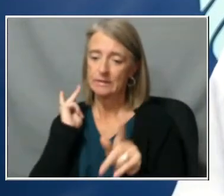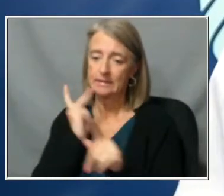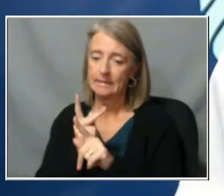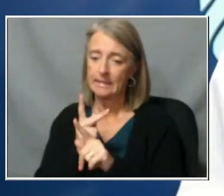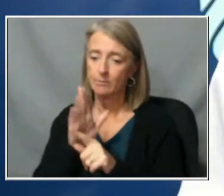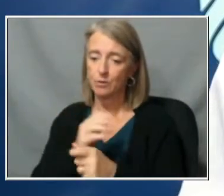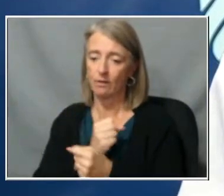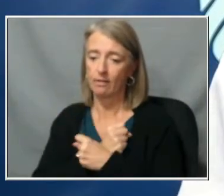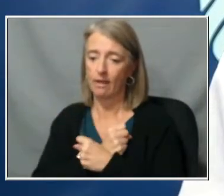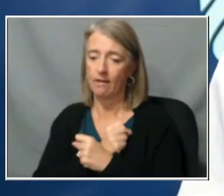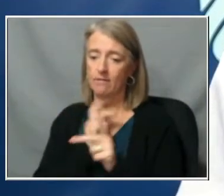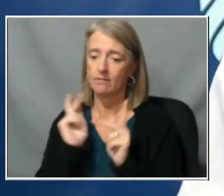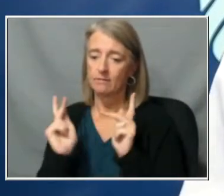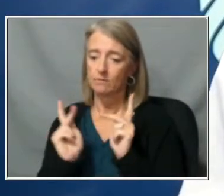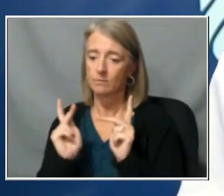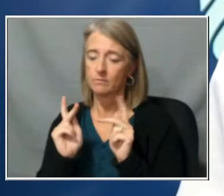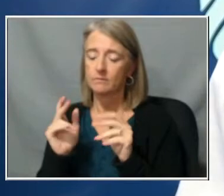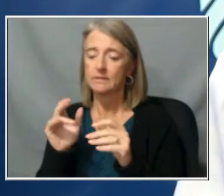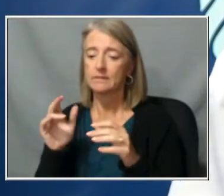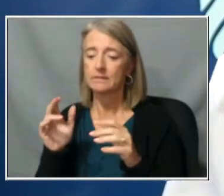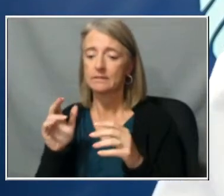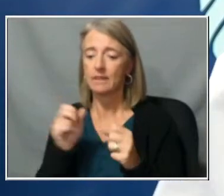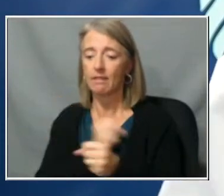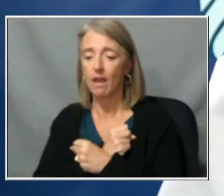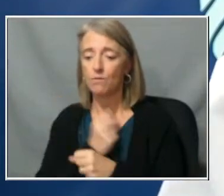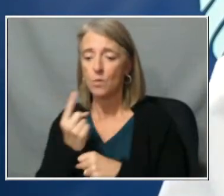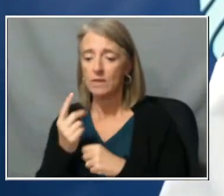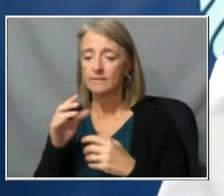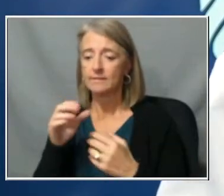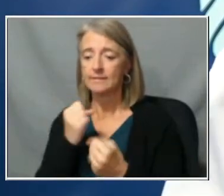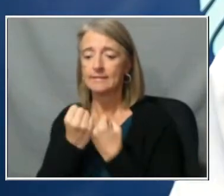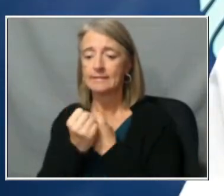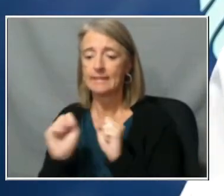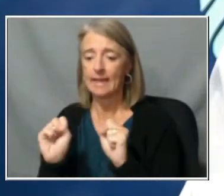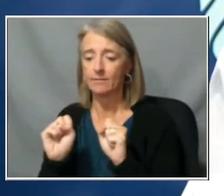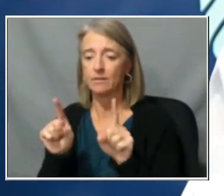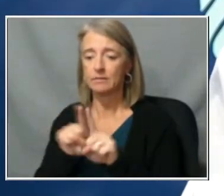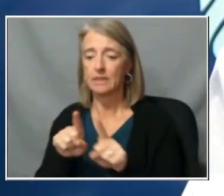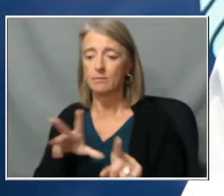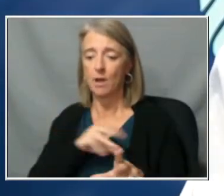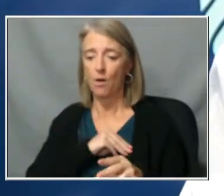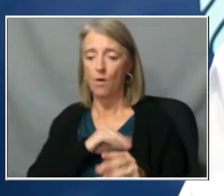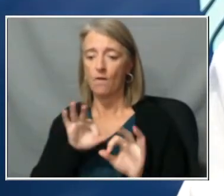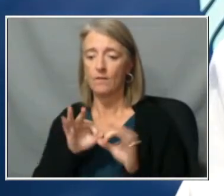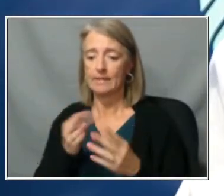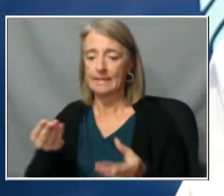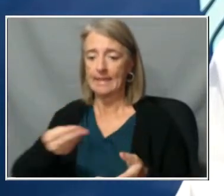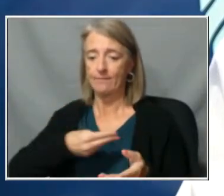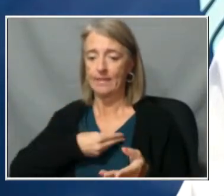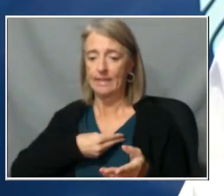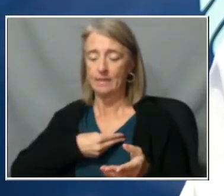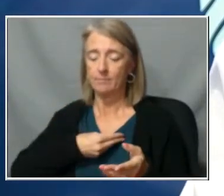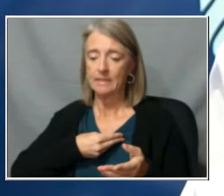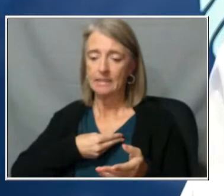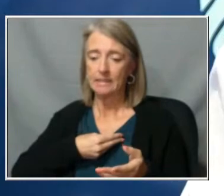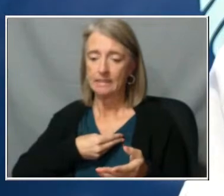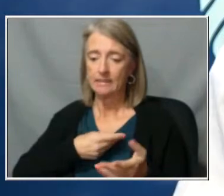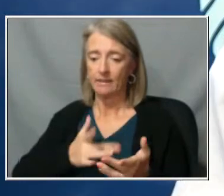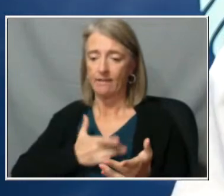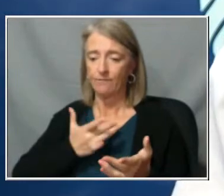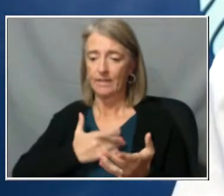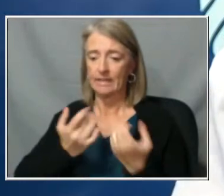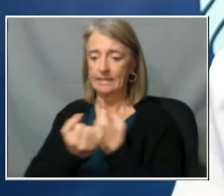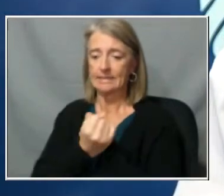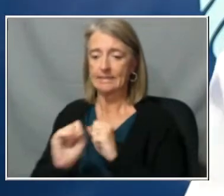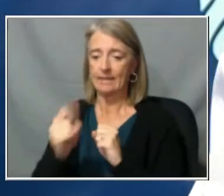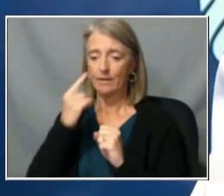one safe, and also around, and I do this in my own family, giving me the feeling of safety for my